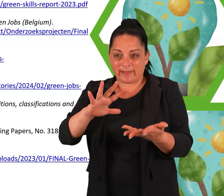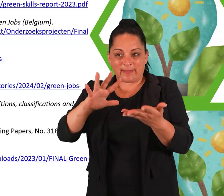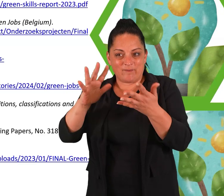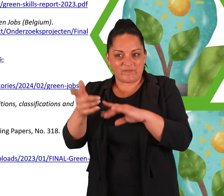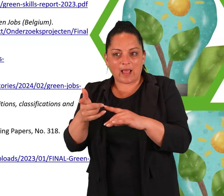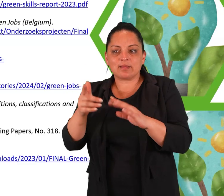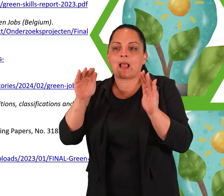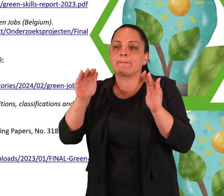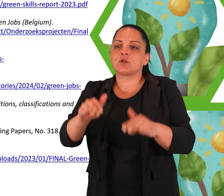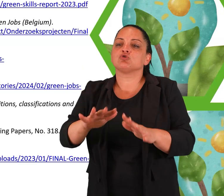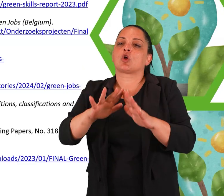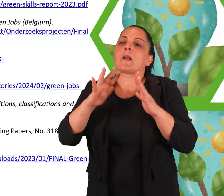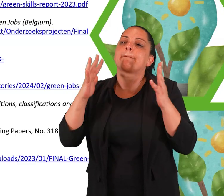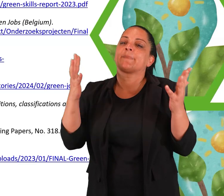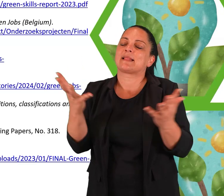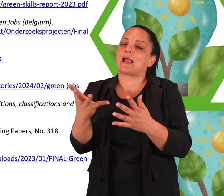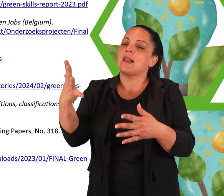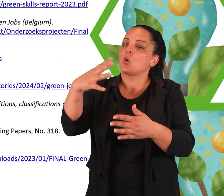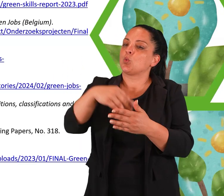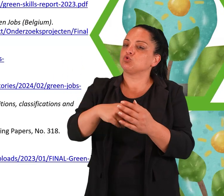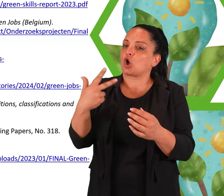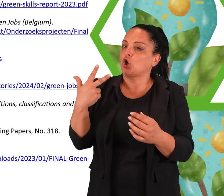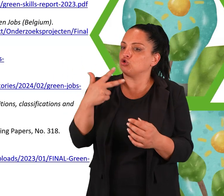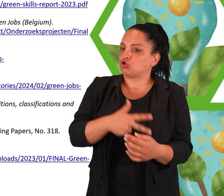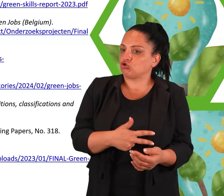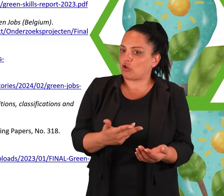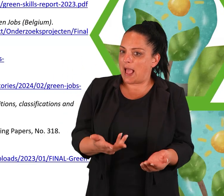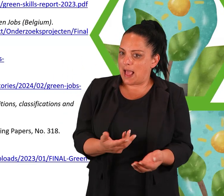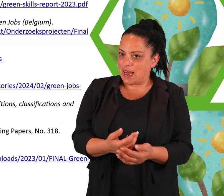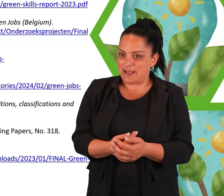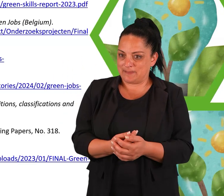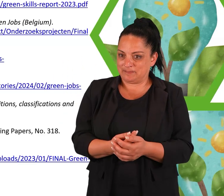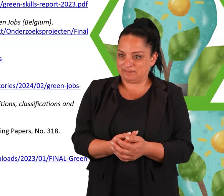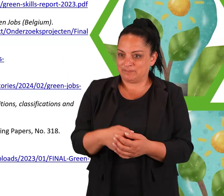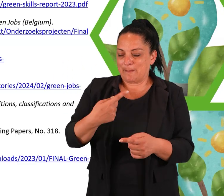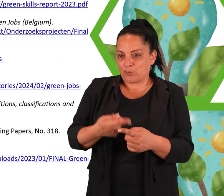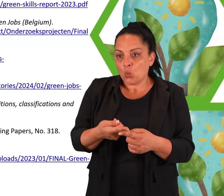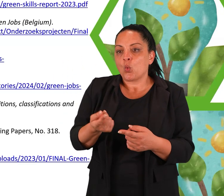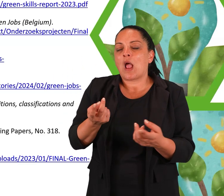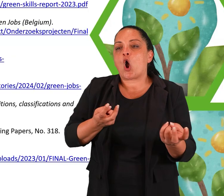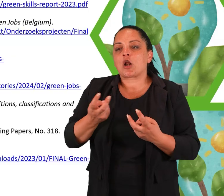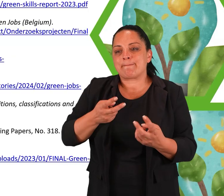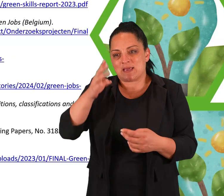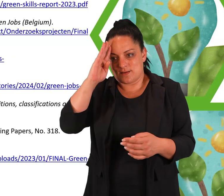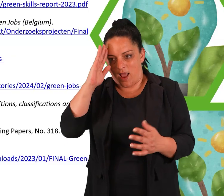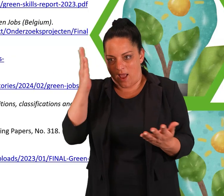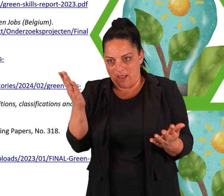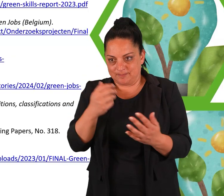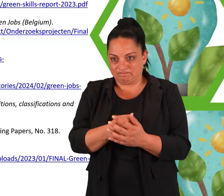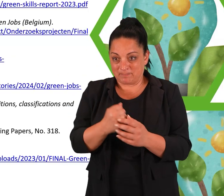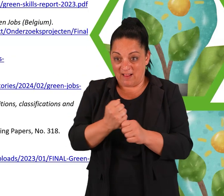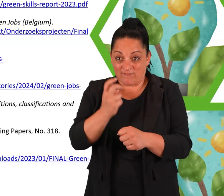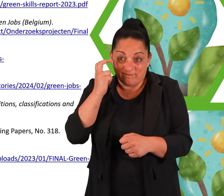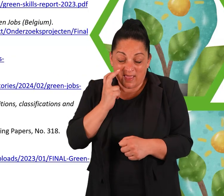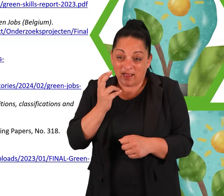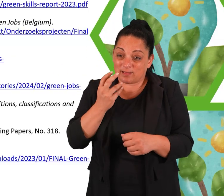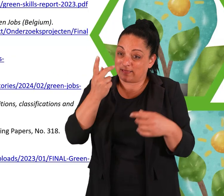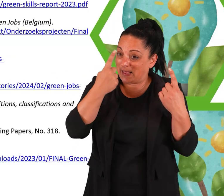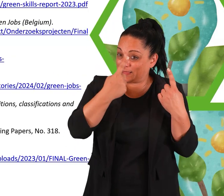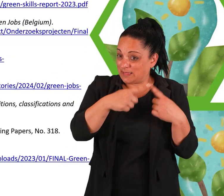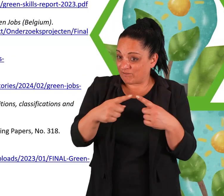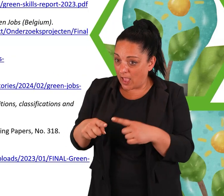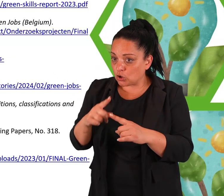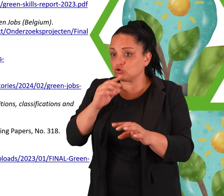directly to environmental protection, social inclusion, and economic resilience. Green jobs are diverse, meaningful,